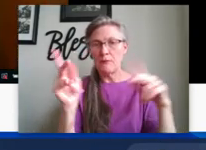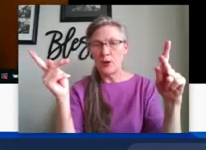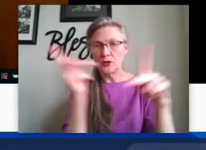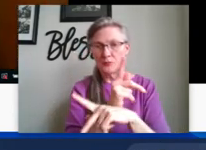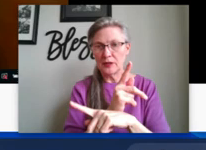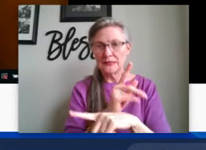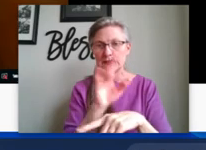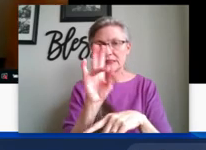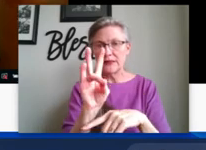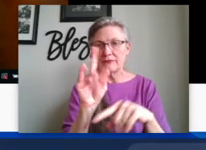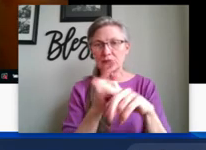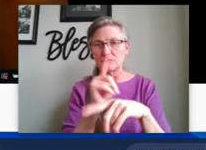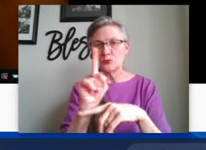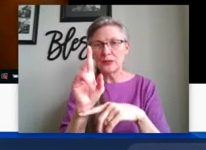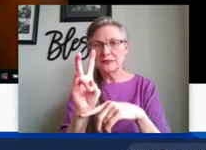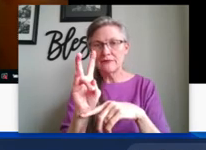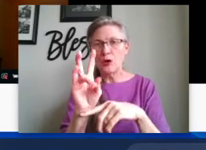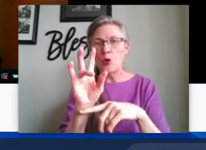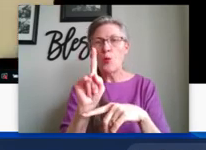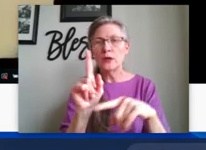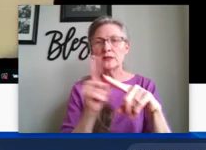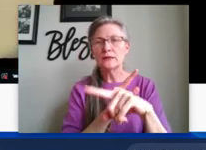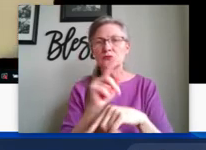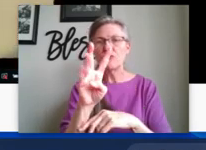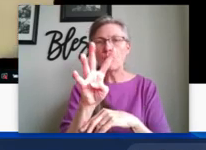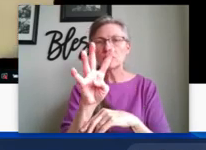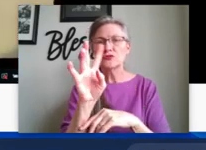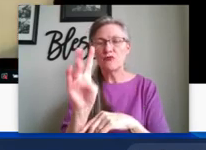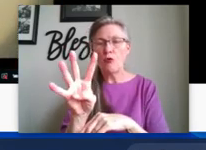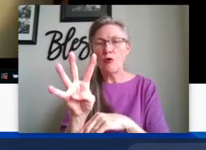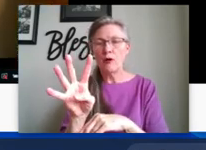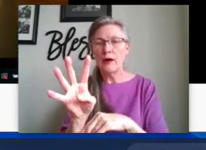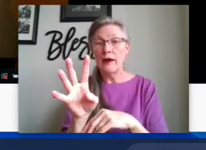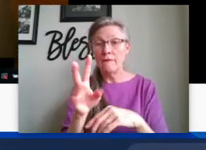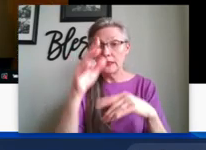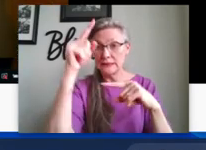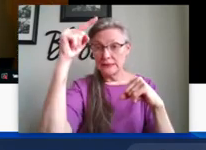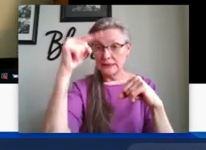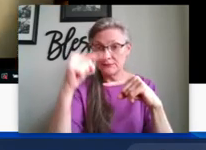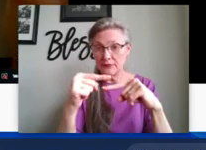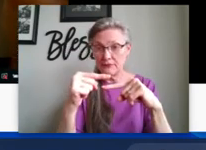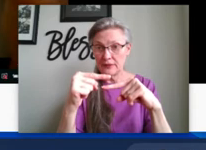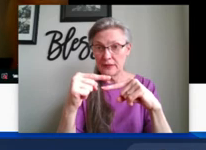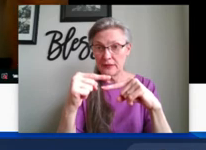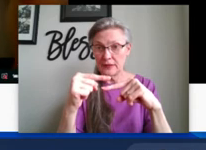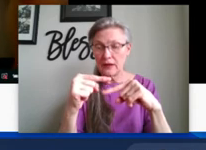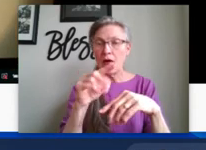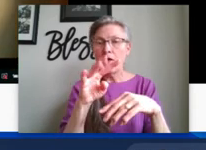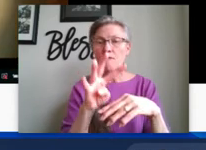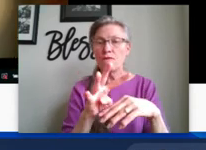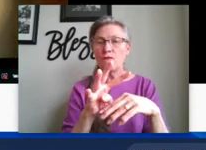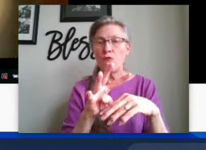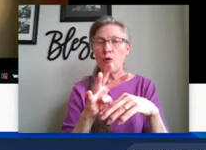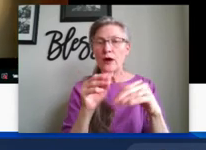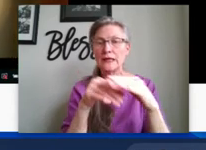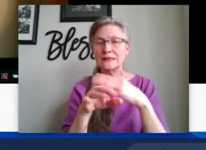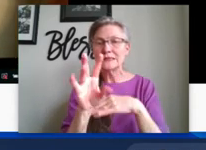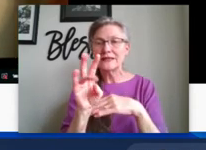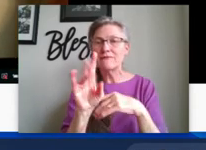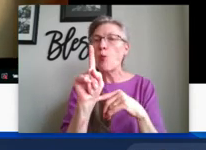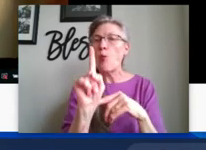times 1 is 7, 1 times 4 is 4. If I simplify that, I know 4 can go into 7